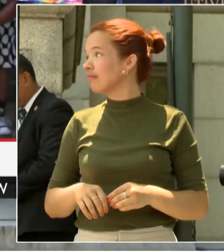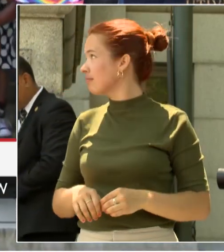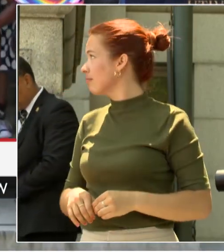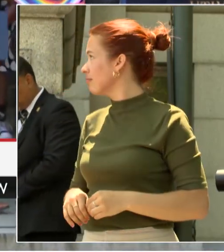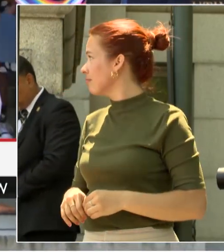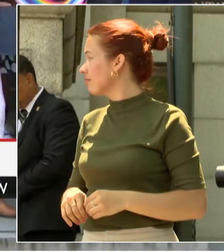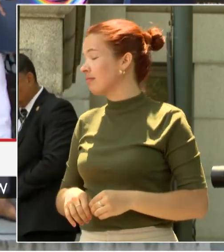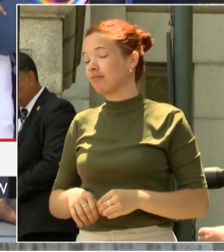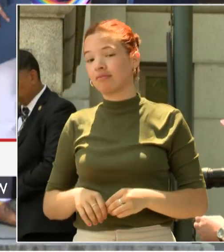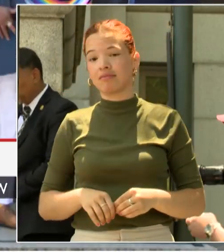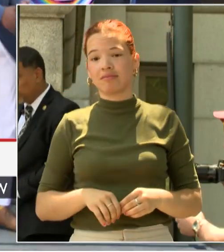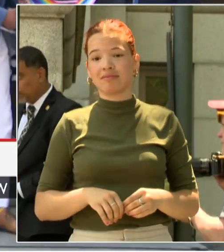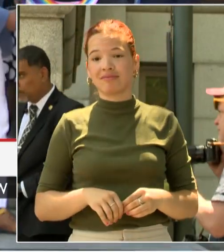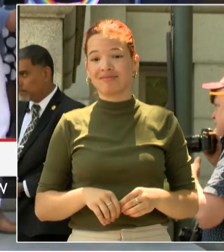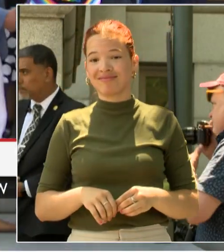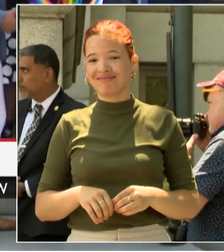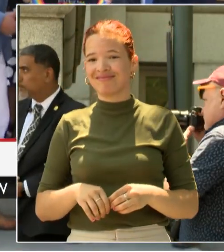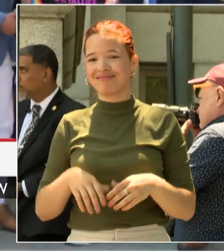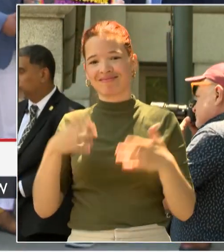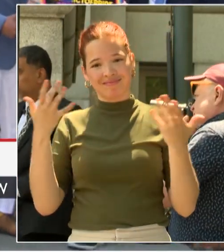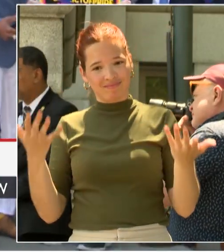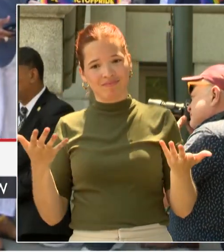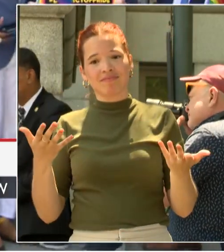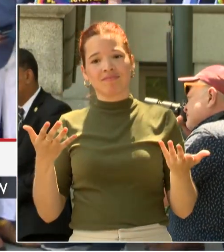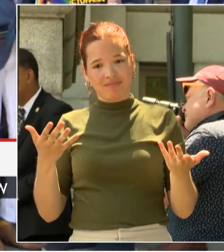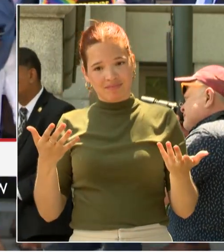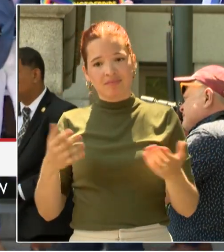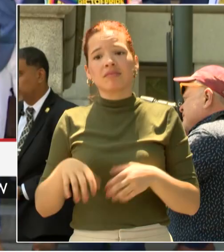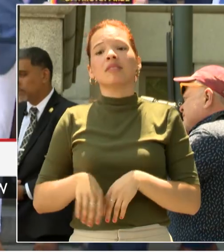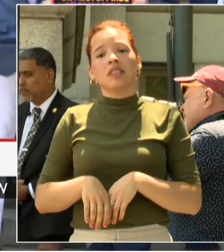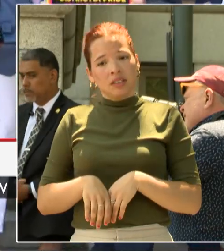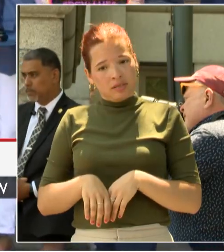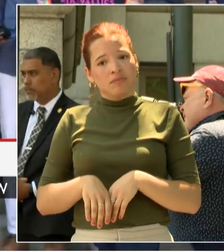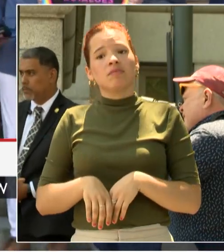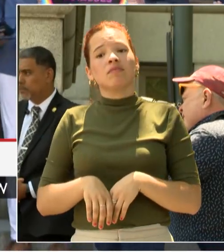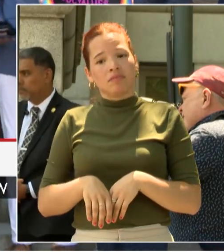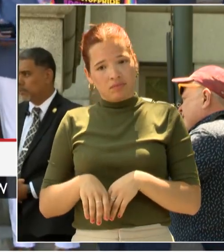Well, let's hear it for the Reverend Dr. Wade.